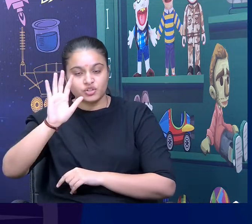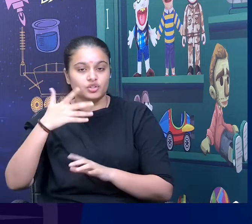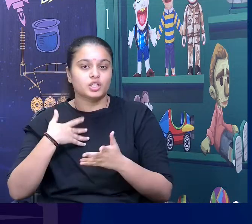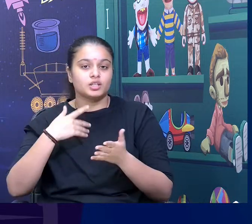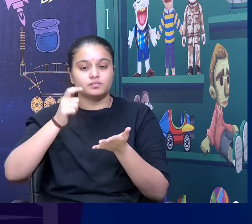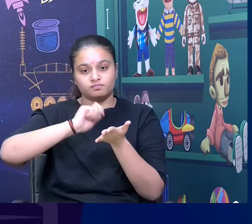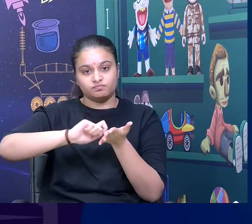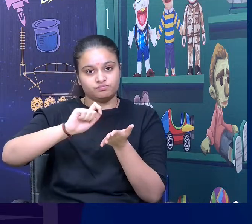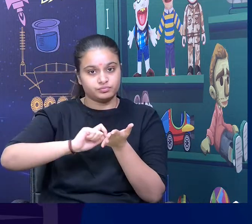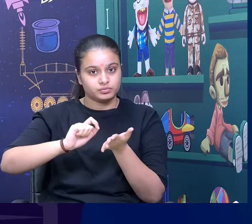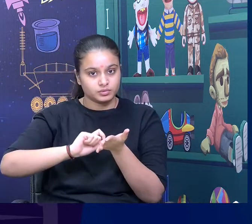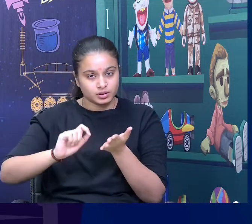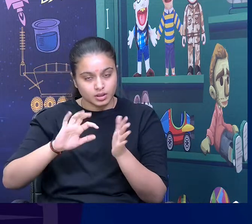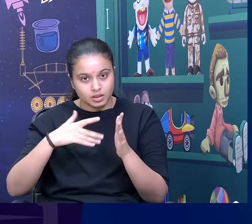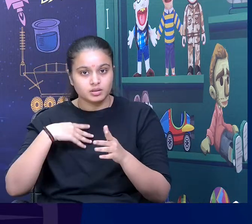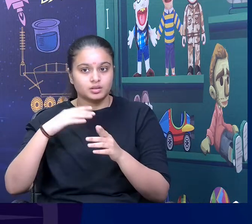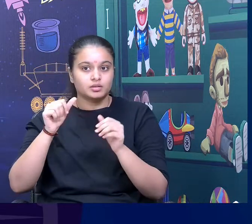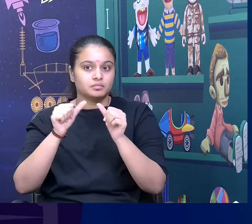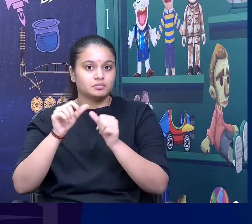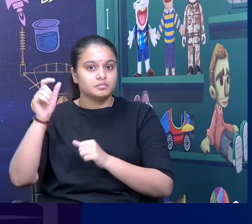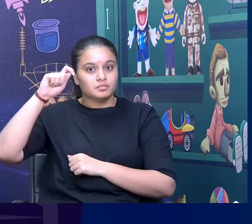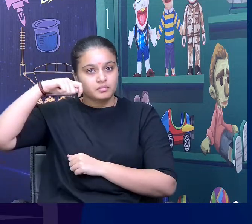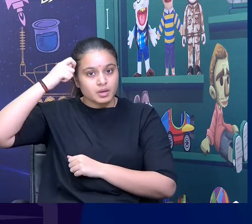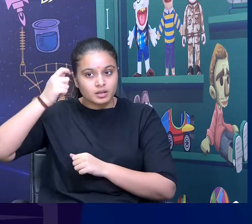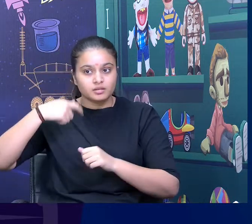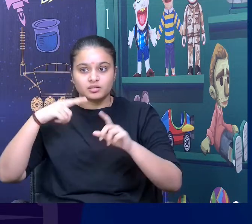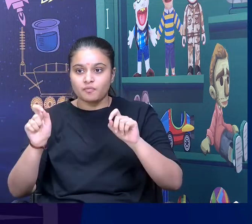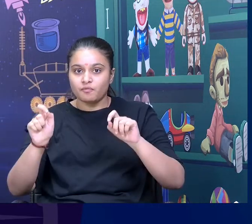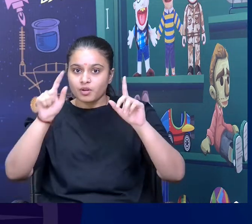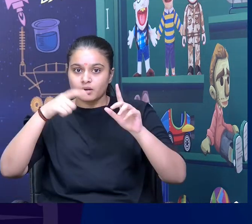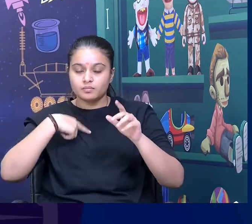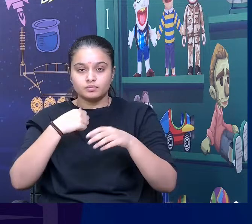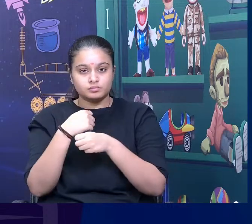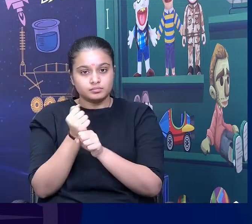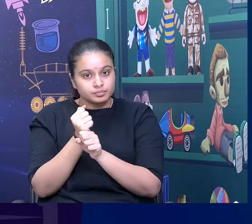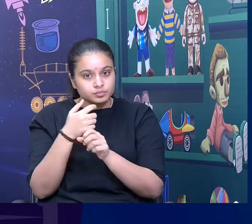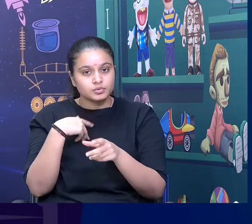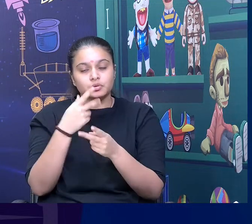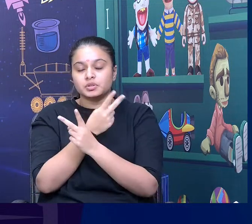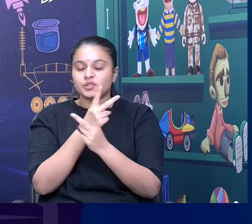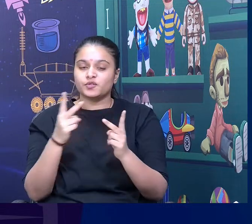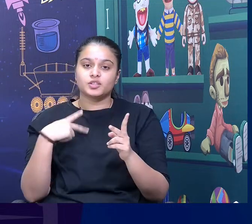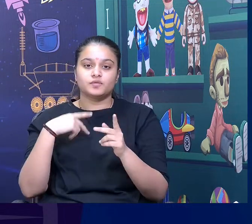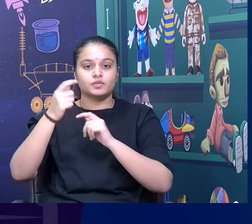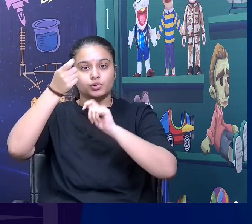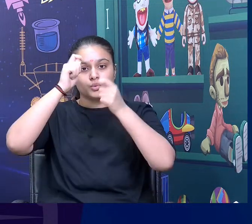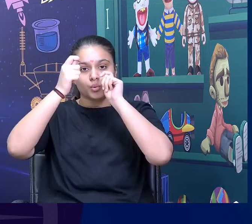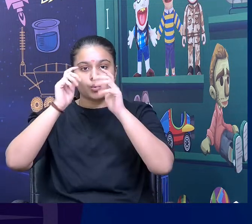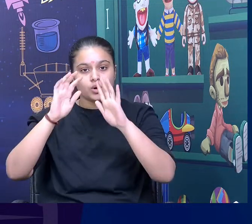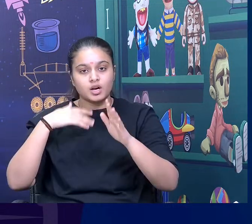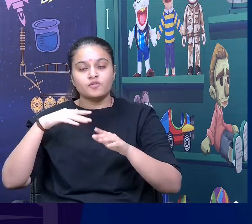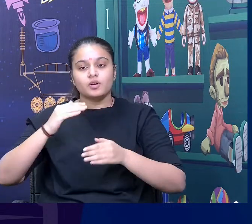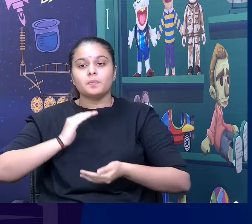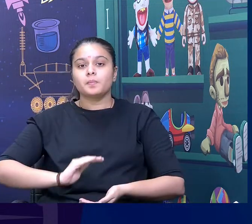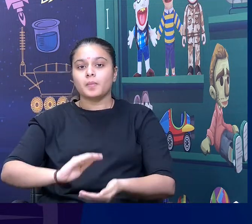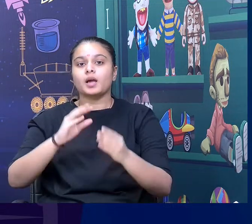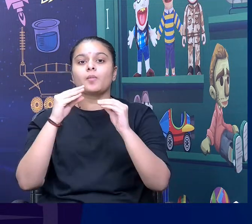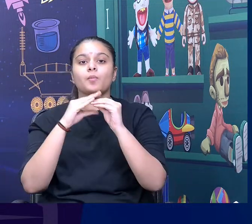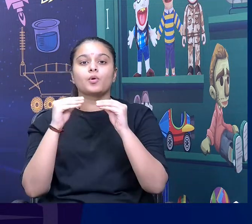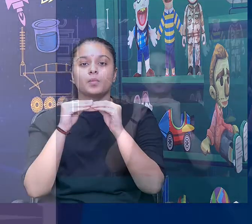writer, actor, filmmaker. He has multiple roles. He was born in Mumbai.